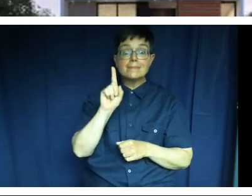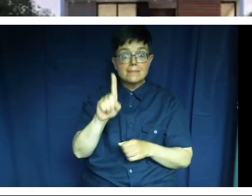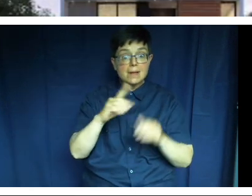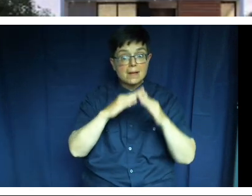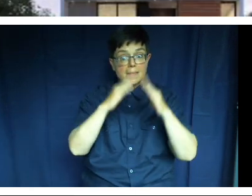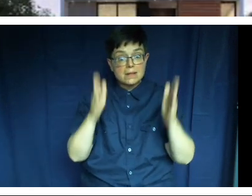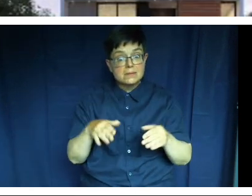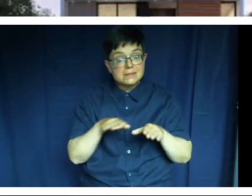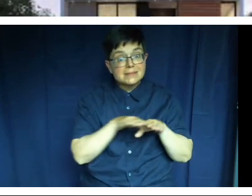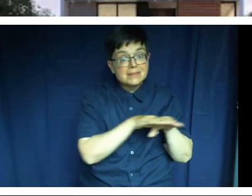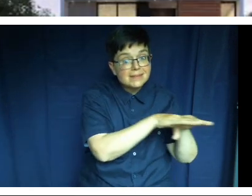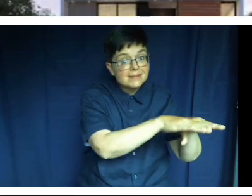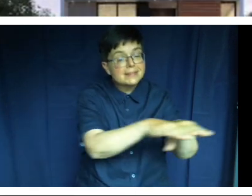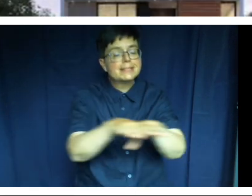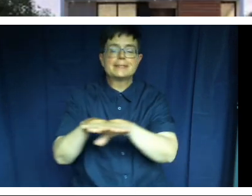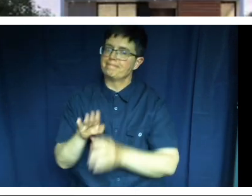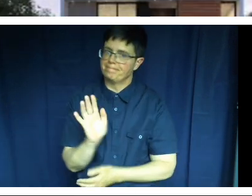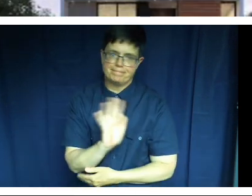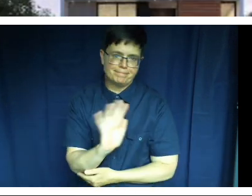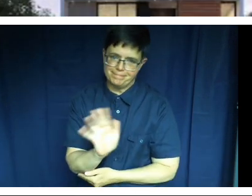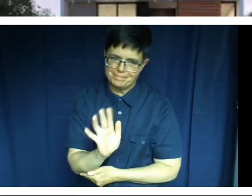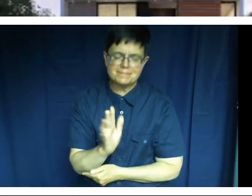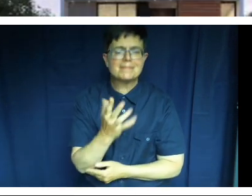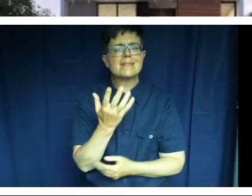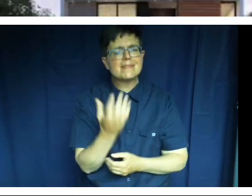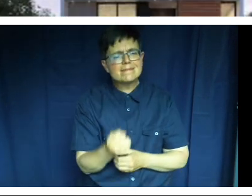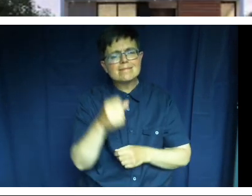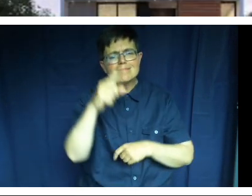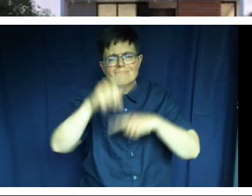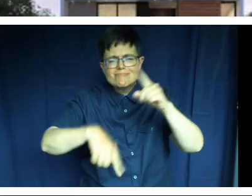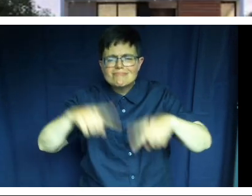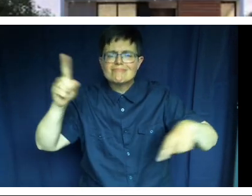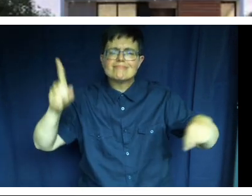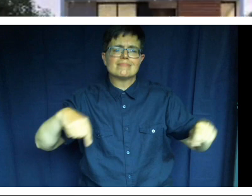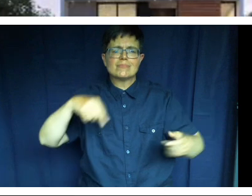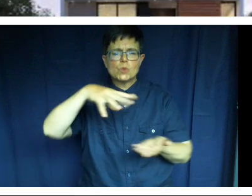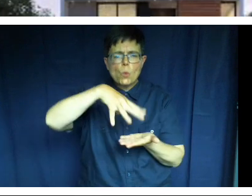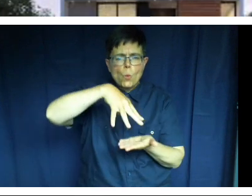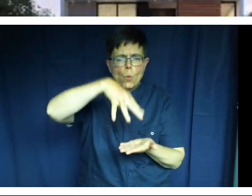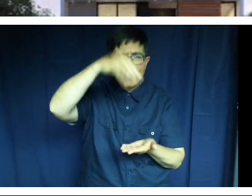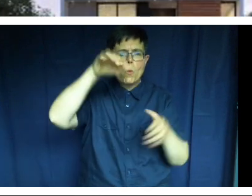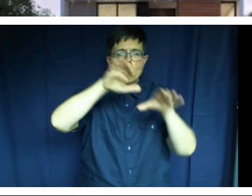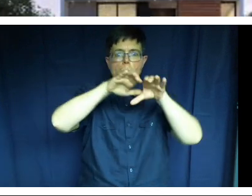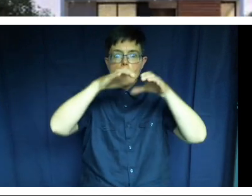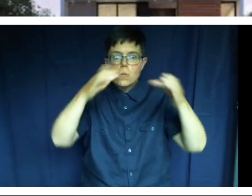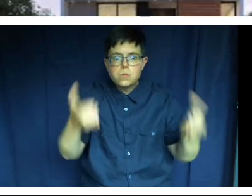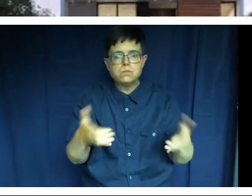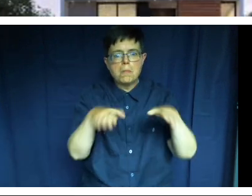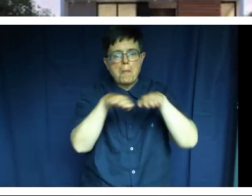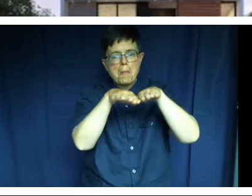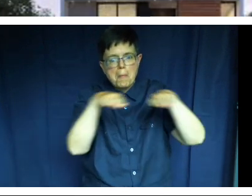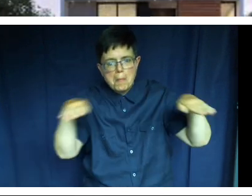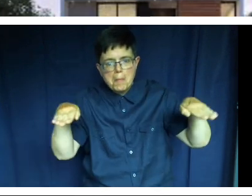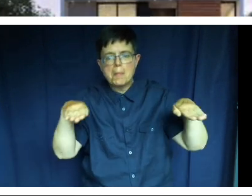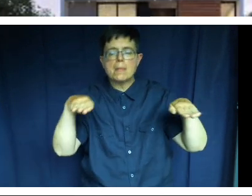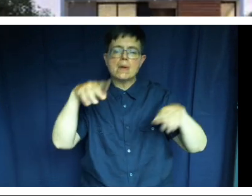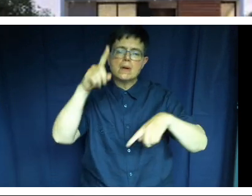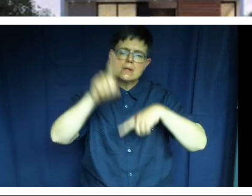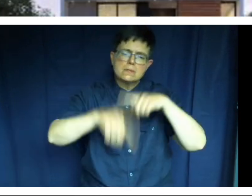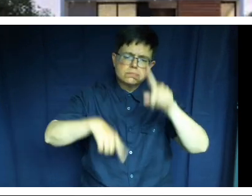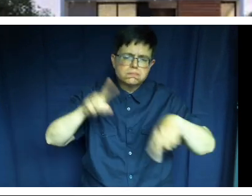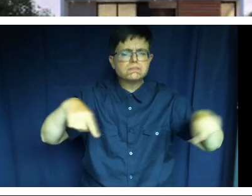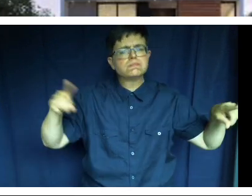is interesting is that house comes in many varieties. There are many different ways in which a house can be